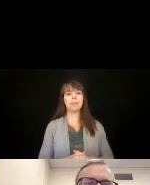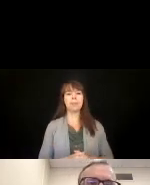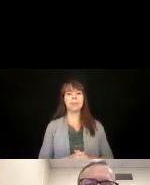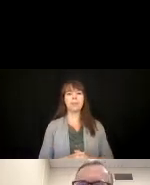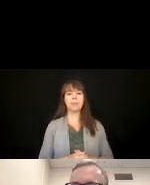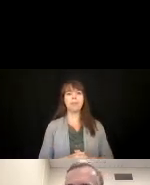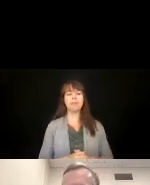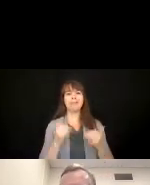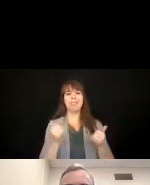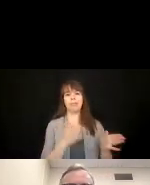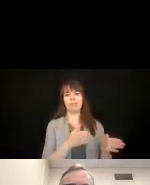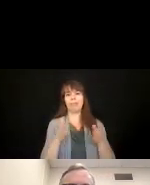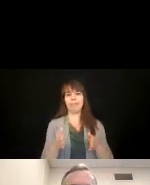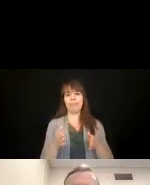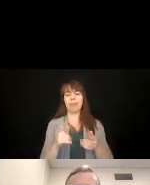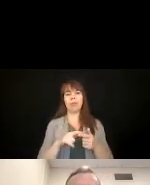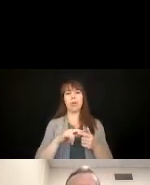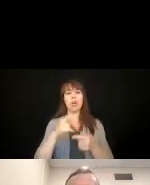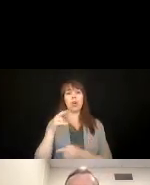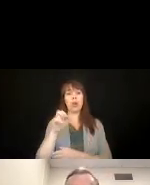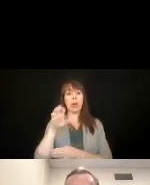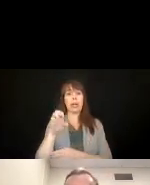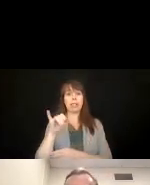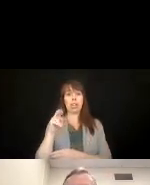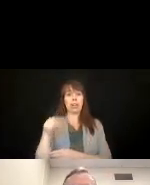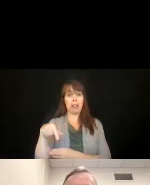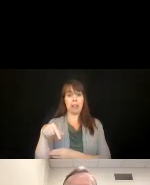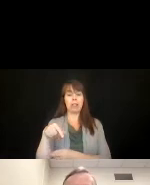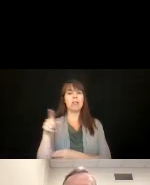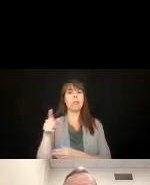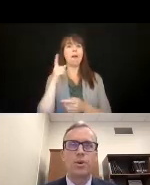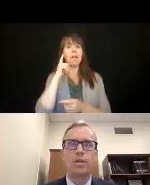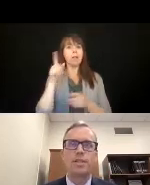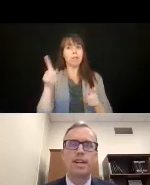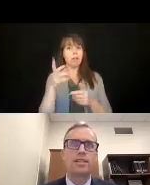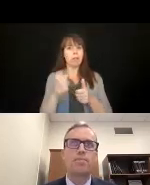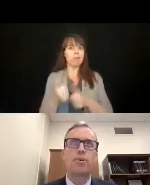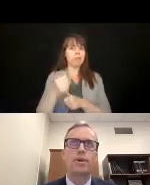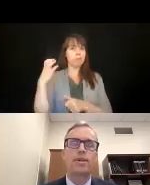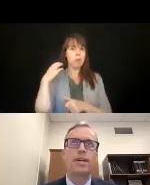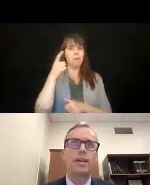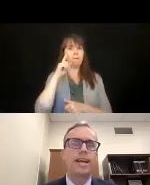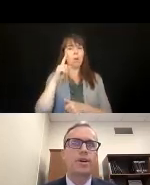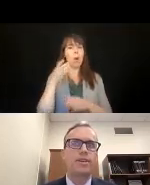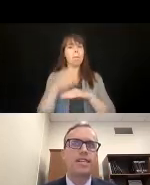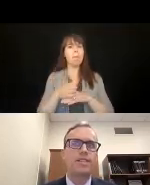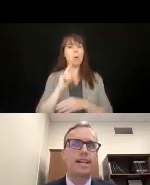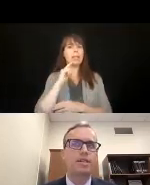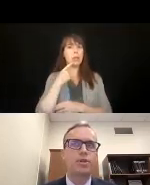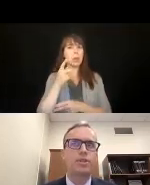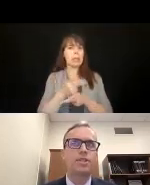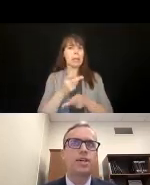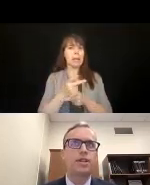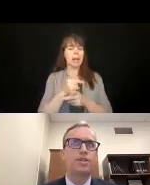Now I'd like to transition to Dr. Grace Jank, Associate Chief Clinical Officer for Post-Acute Care, who will discuss an important care innovation